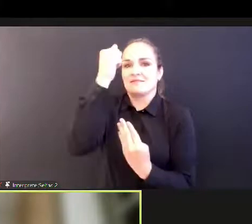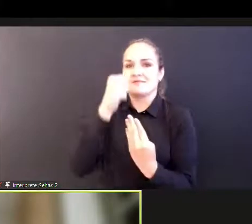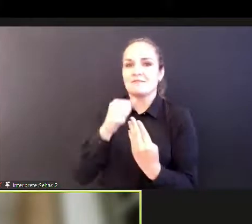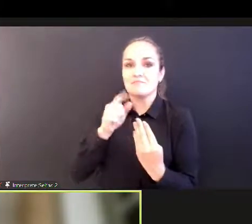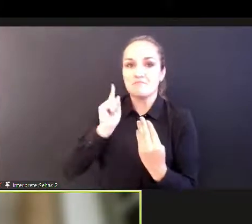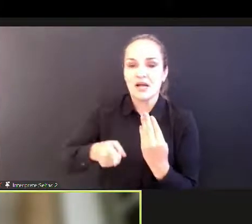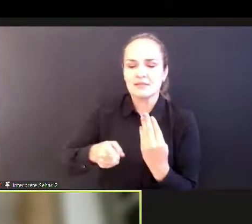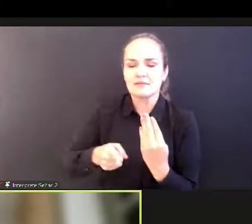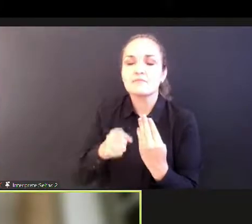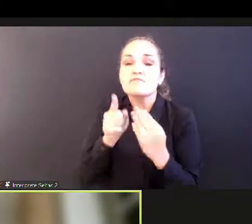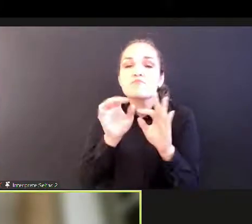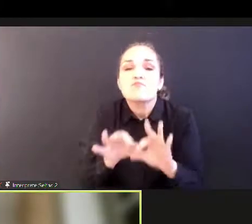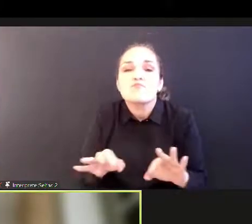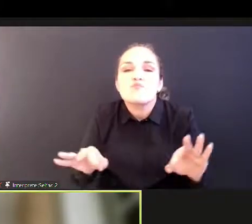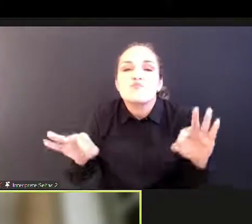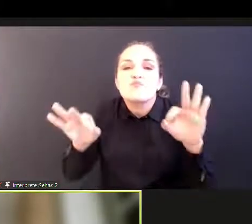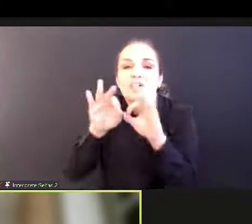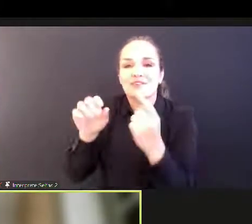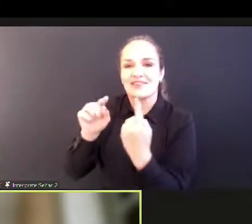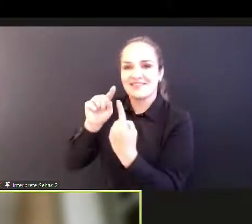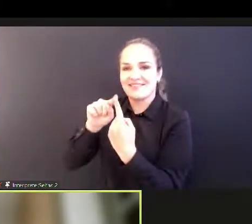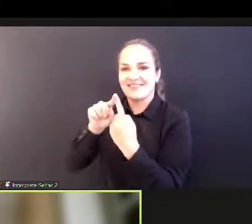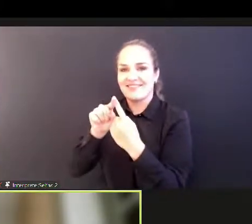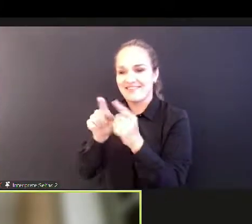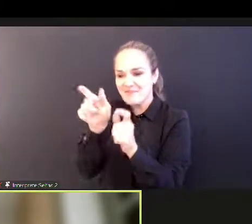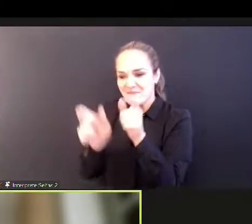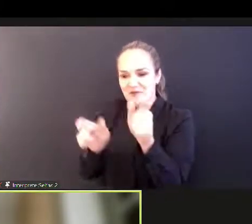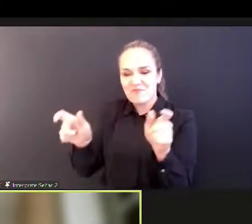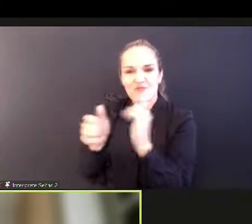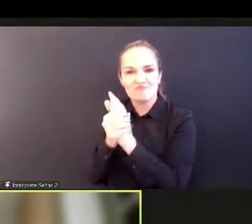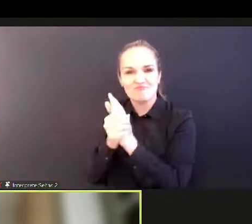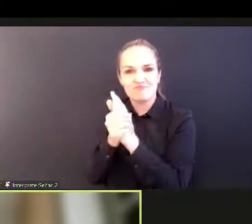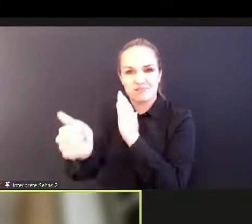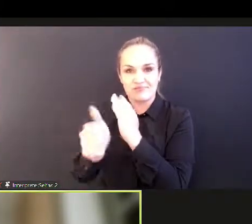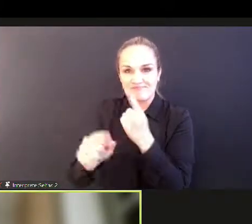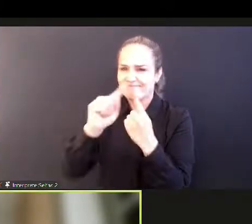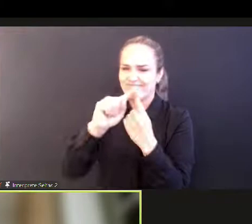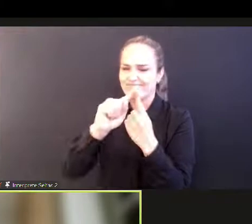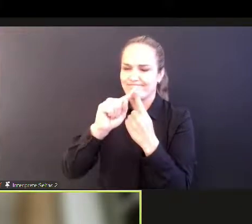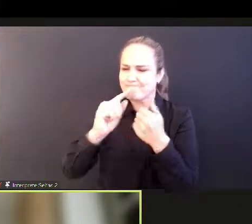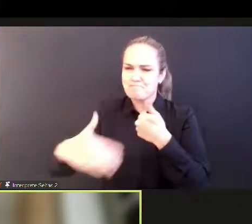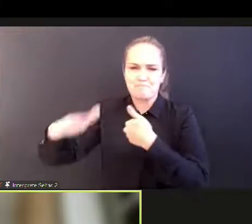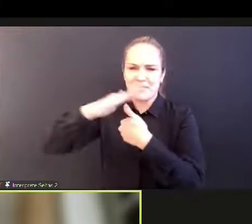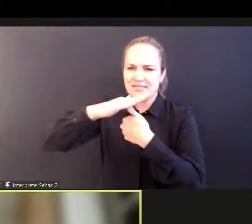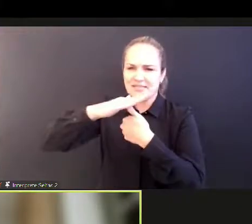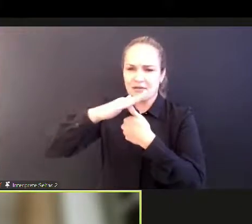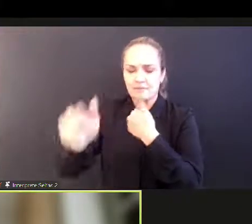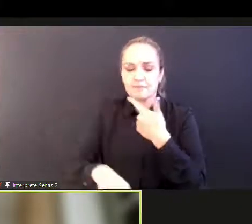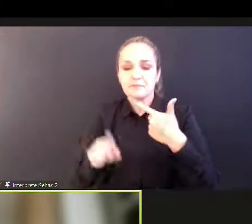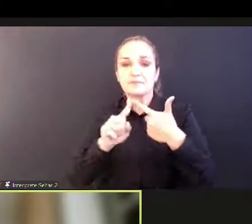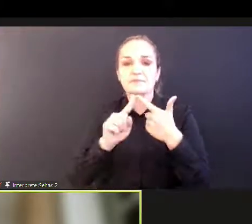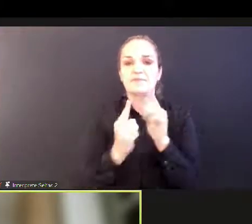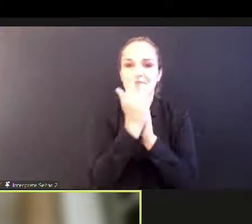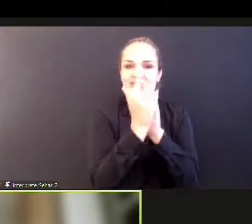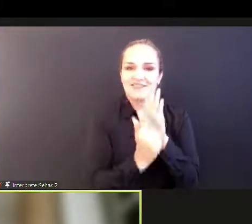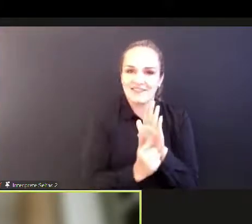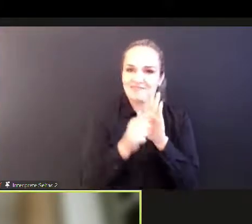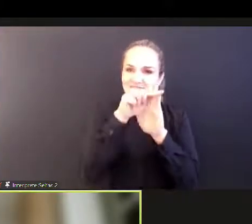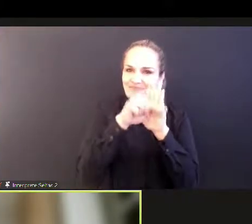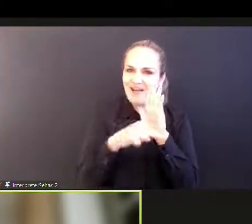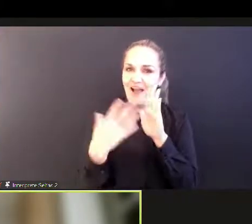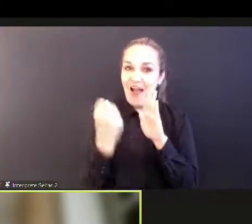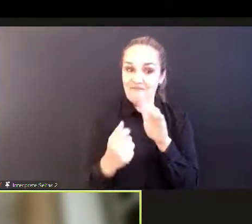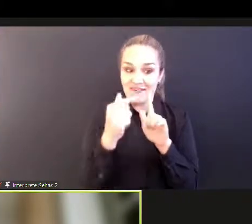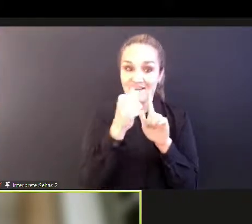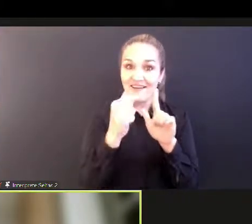and on the other hand, the business and regulatory environment, these are probably the most important things without which a country